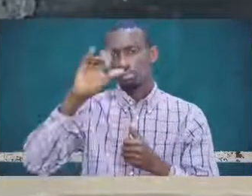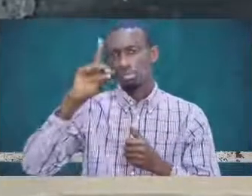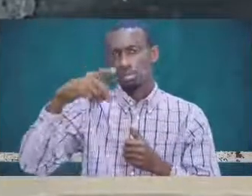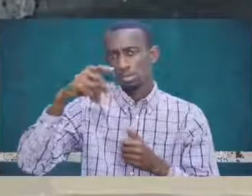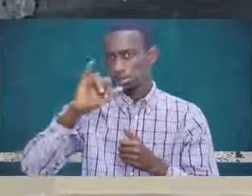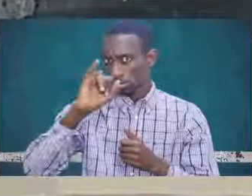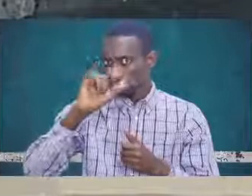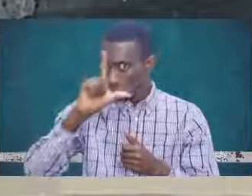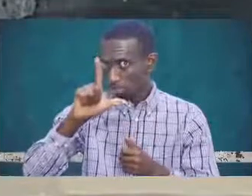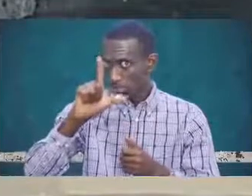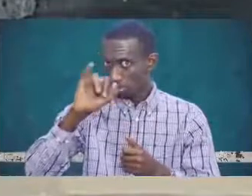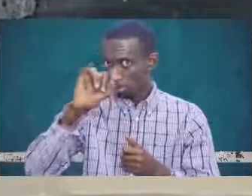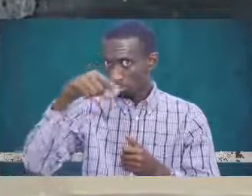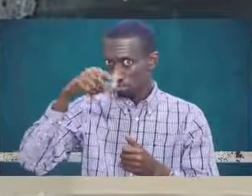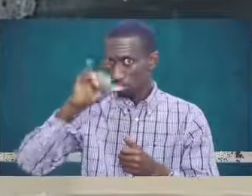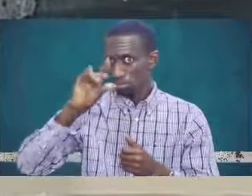substance